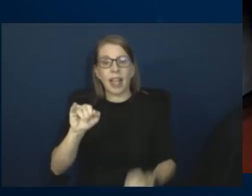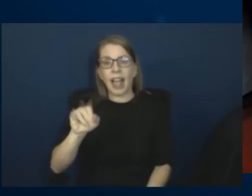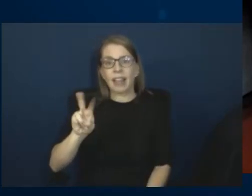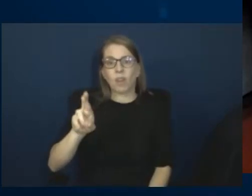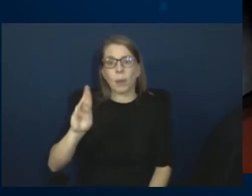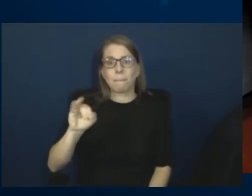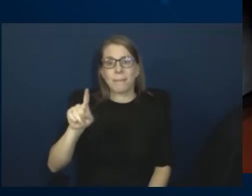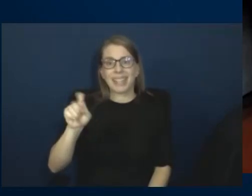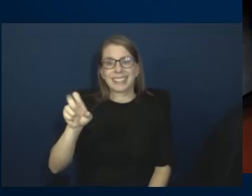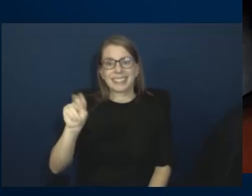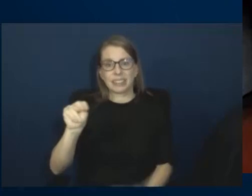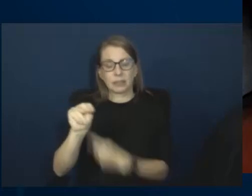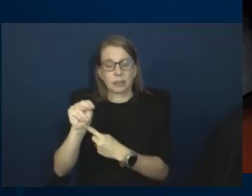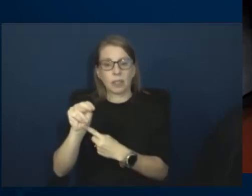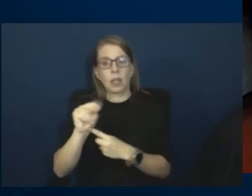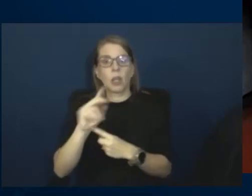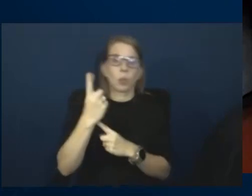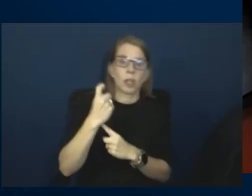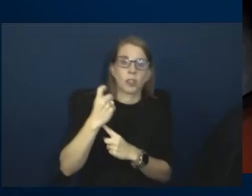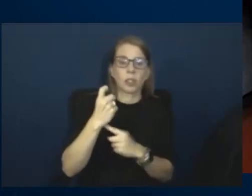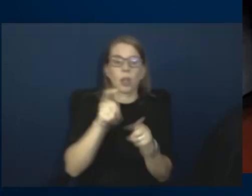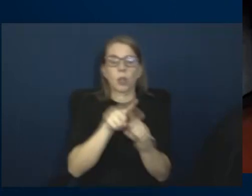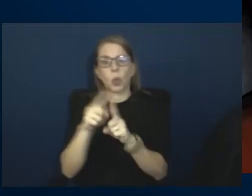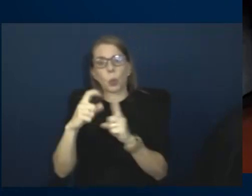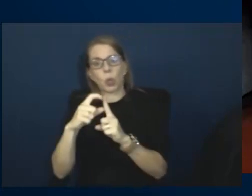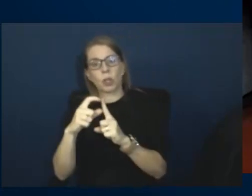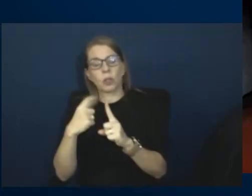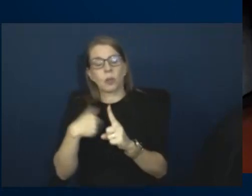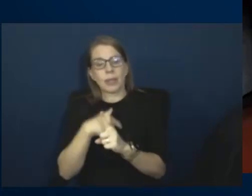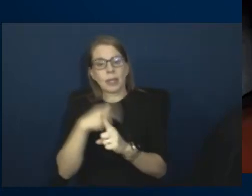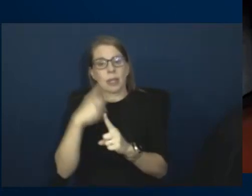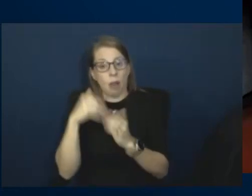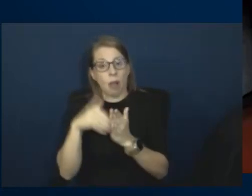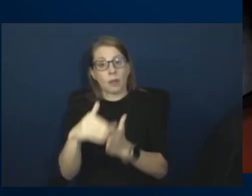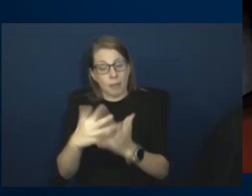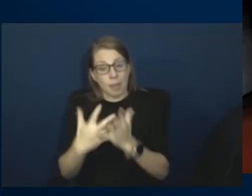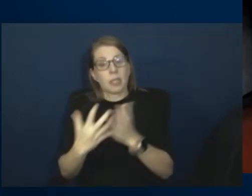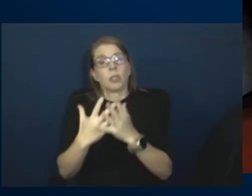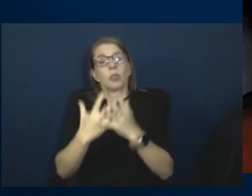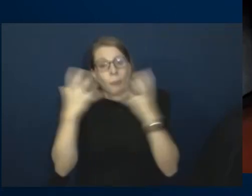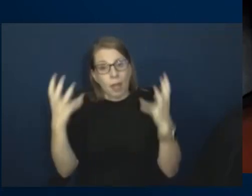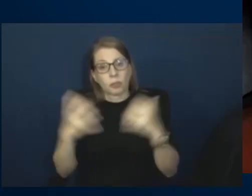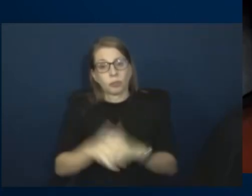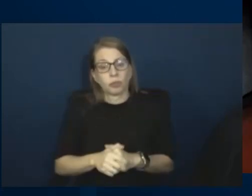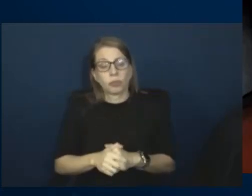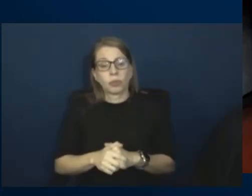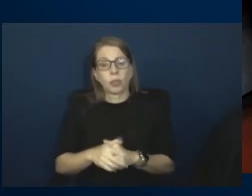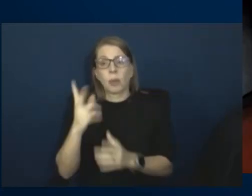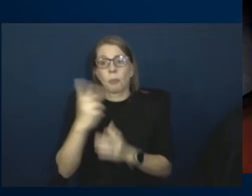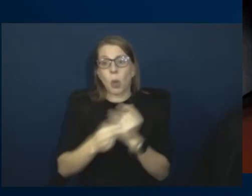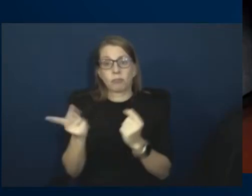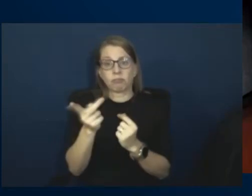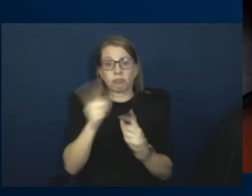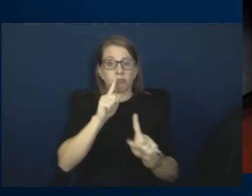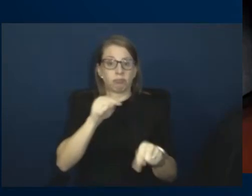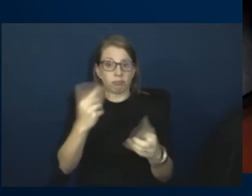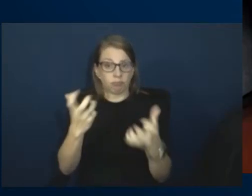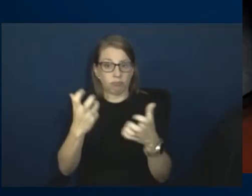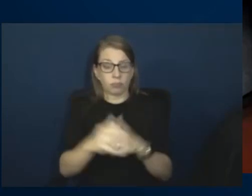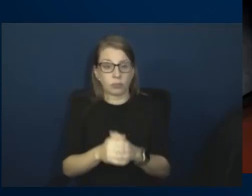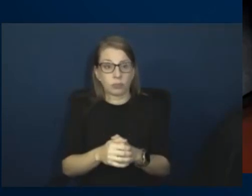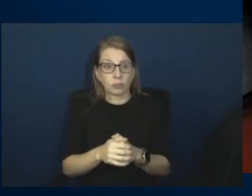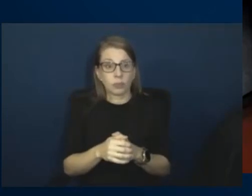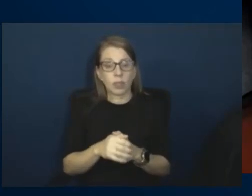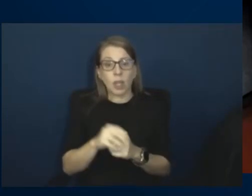word that we hear maybe too often here on the show, so I want to bring you both in on that. In fact, we talked about how our Poison Control Center has